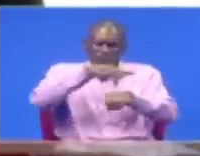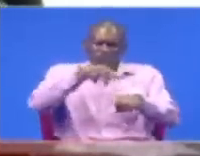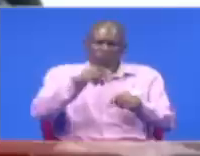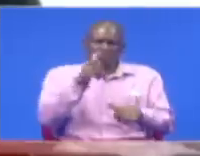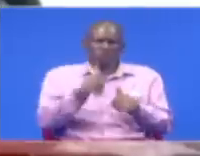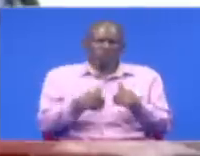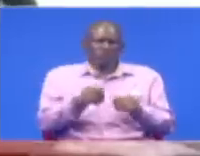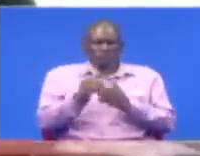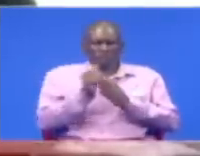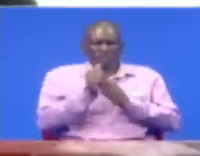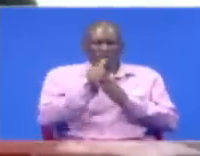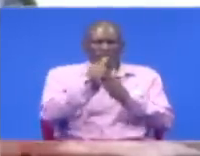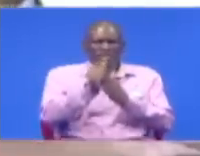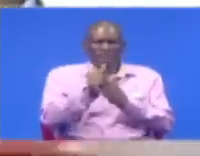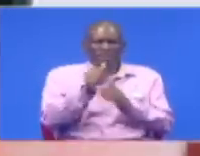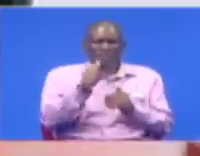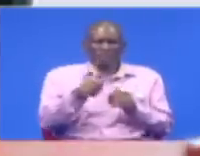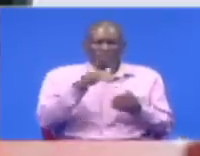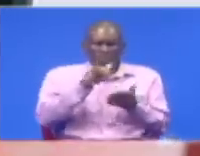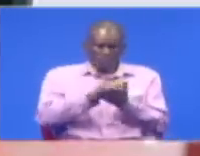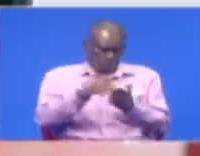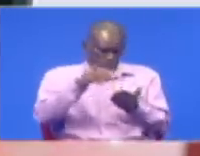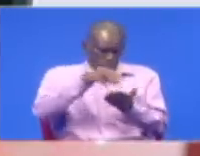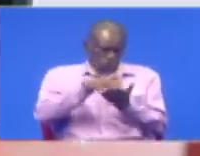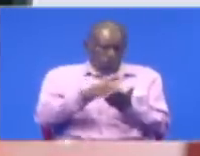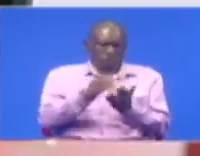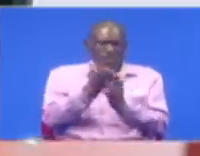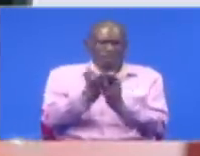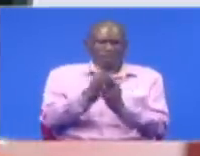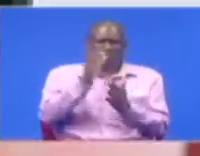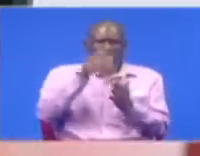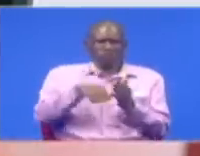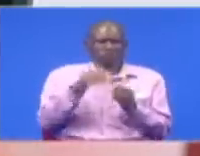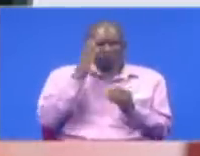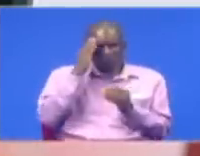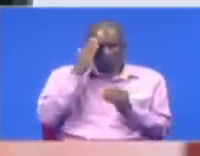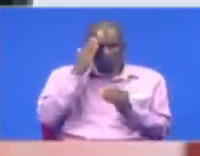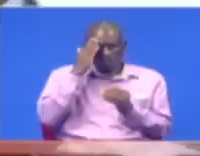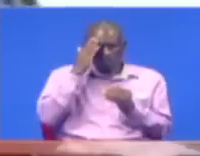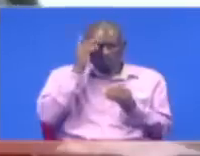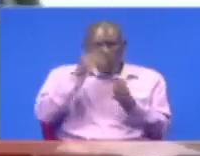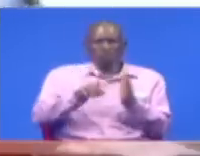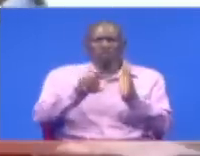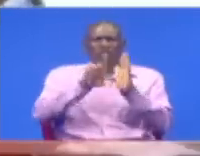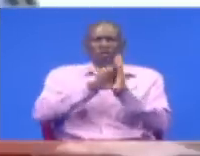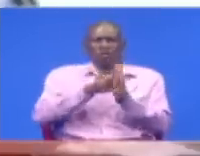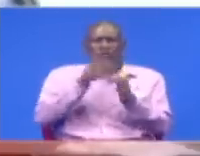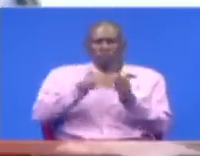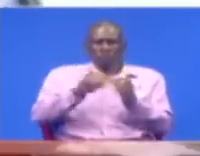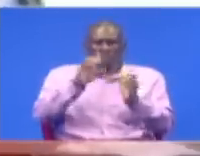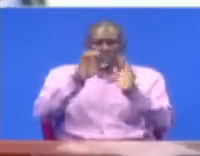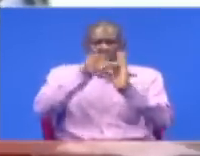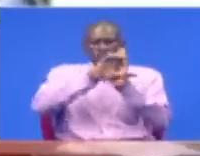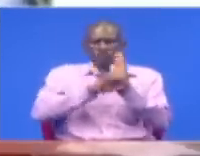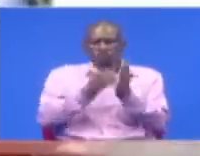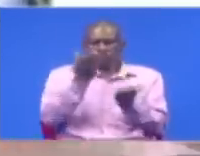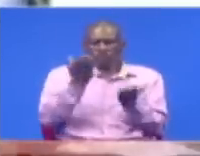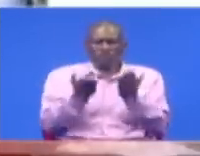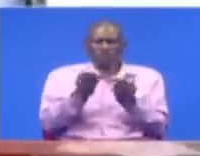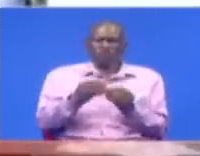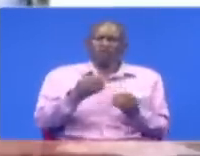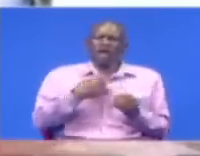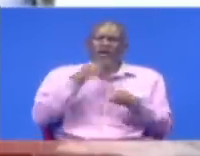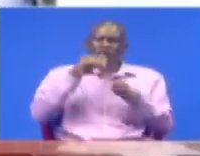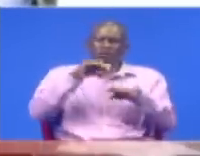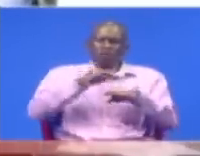that guide that line between what you think or what the law or what the constitutional value places on